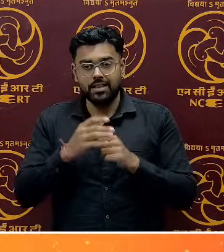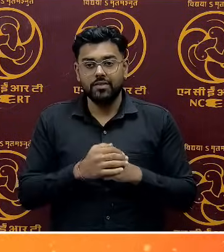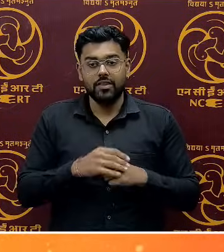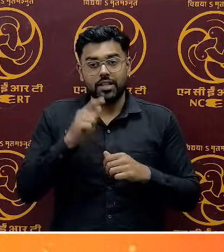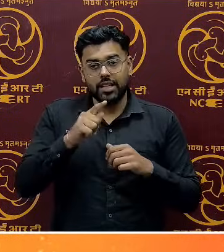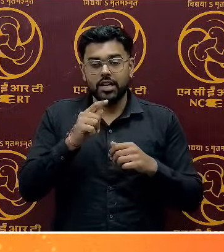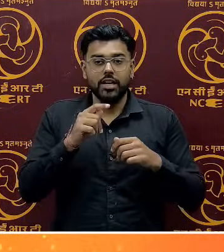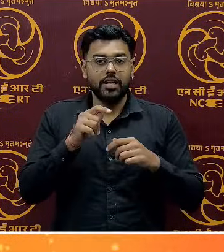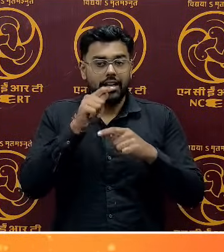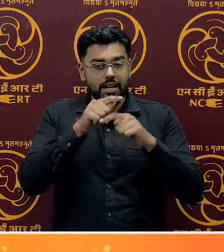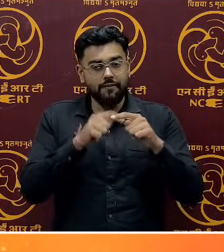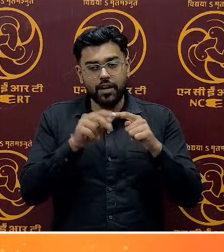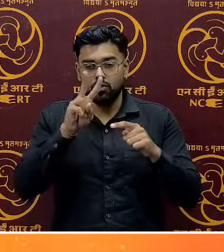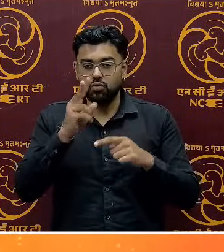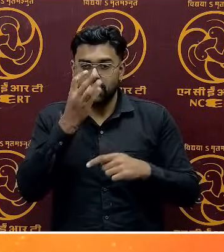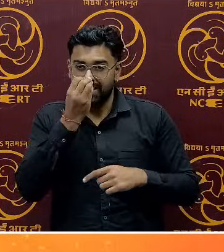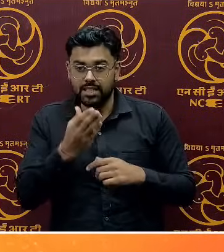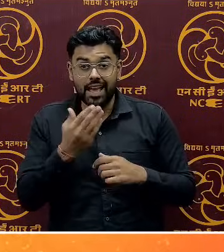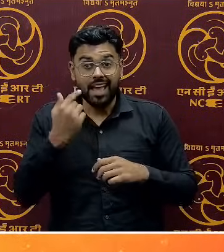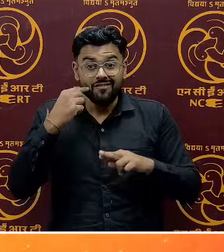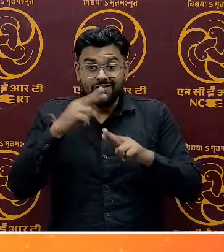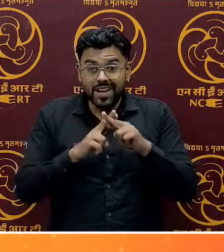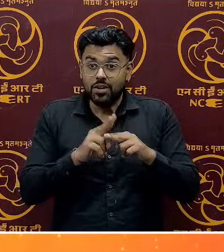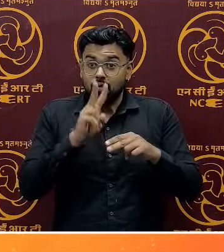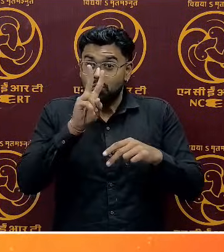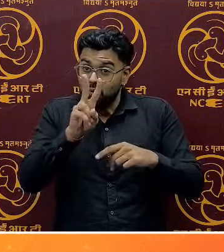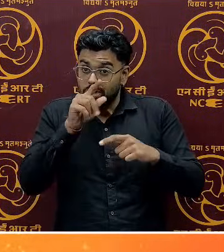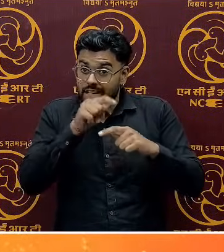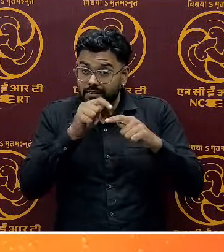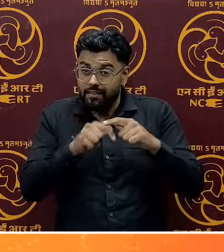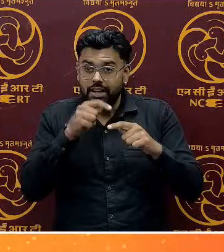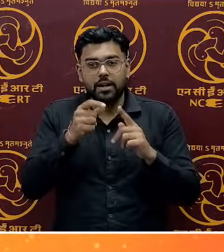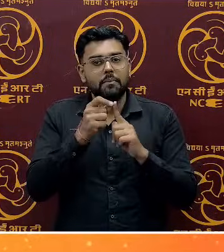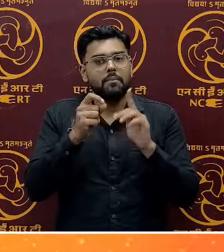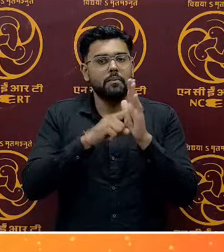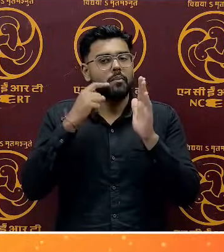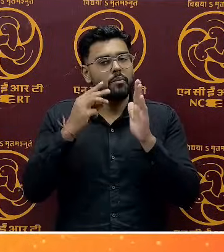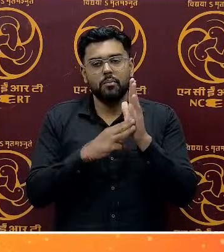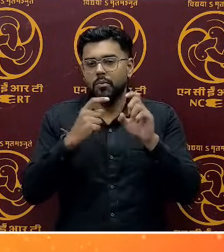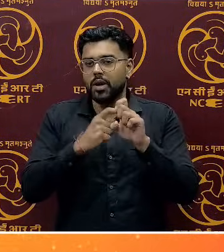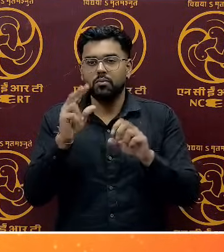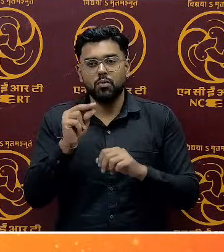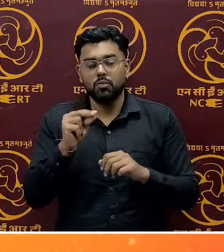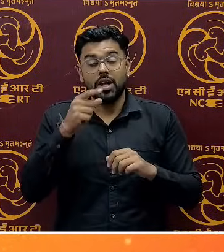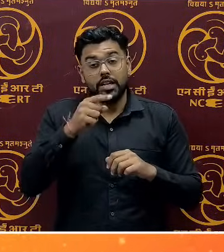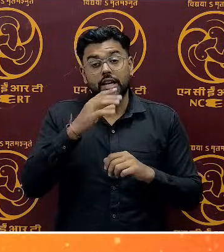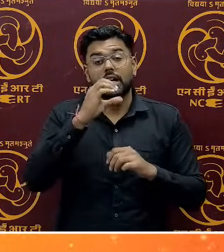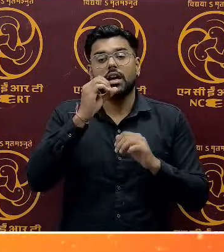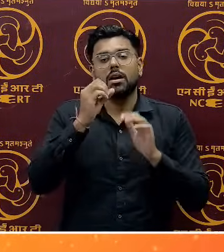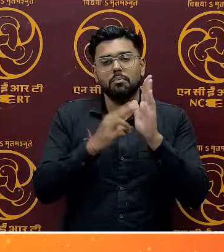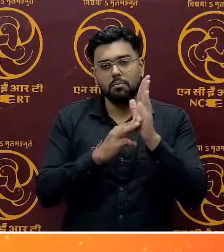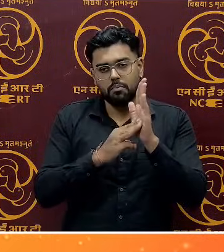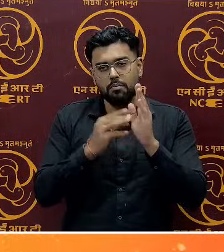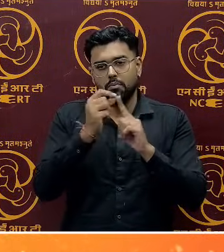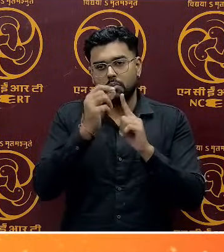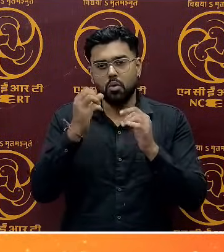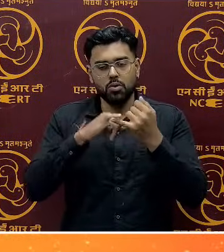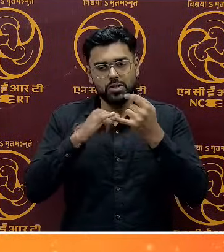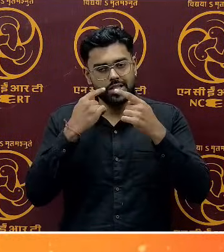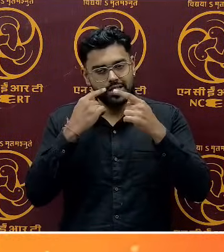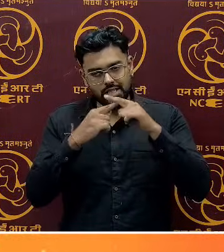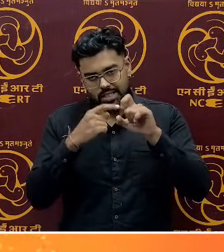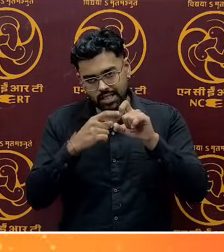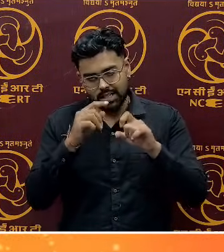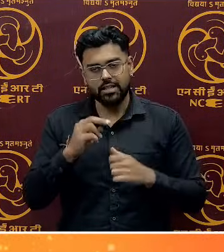2, yes. Okay. And being divisible by 2 means it is not a prime number. It's a composite number. Yes, understood. So, you have